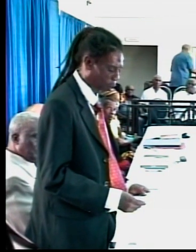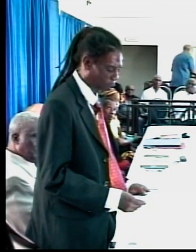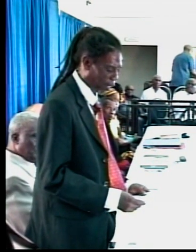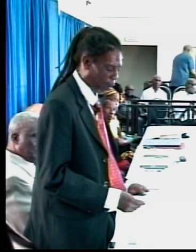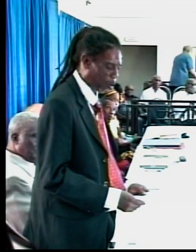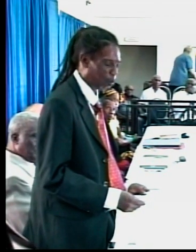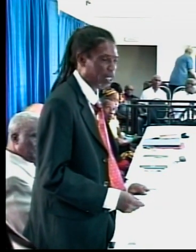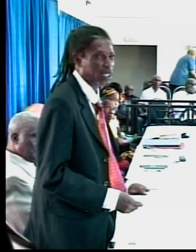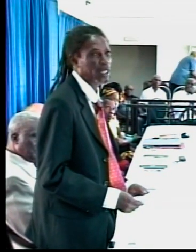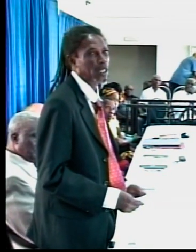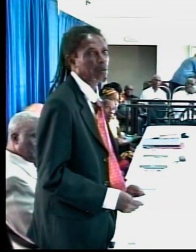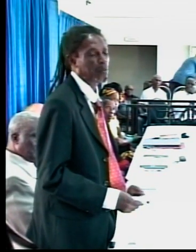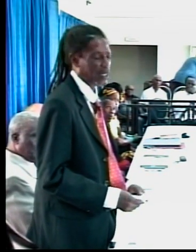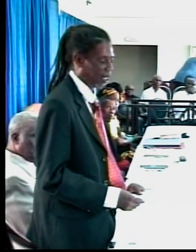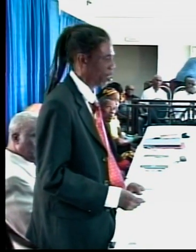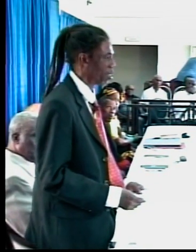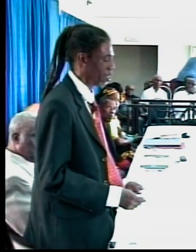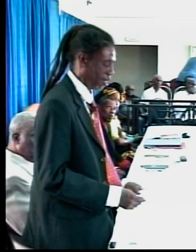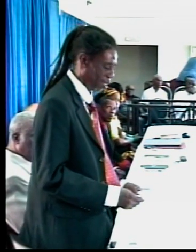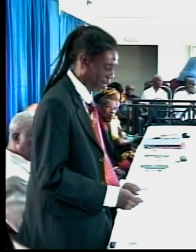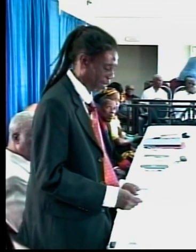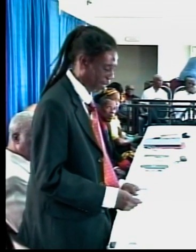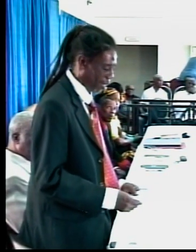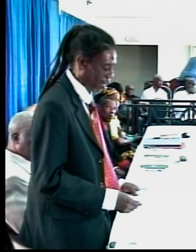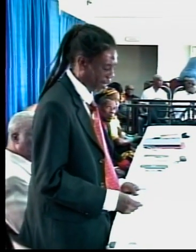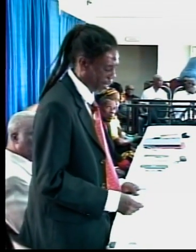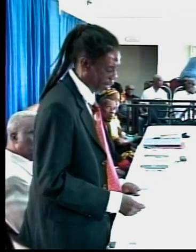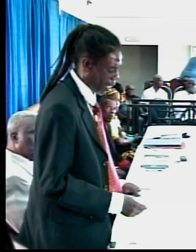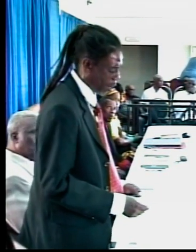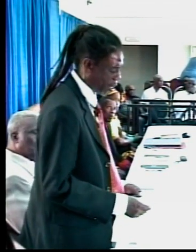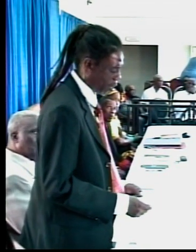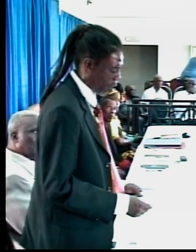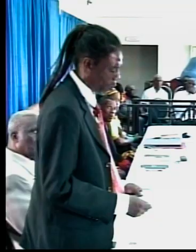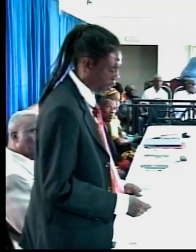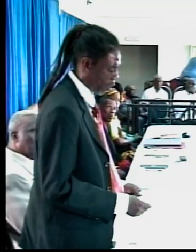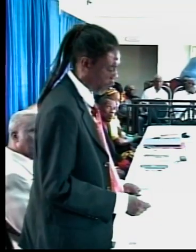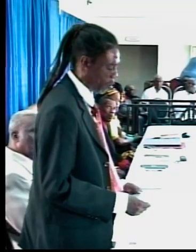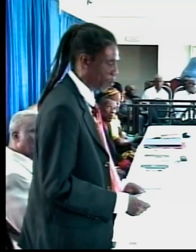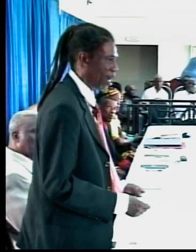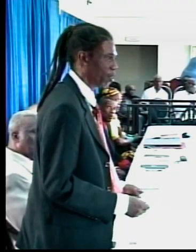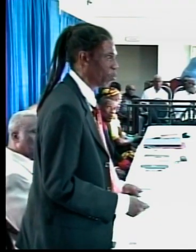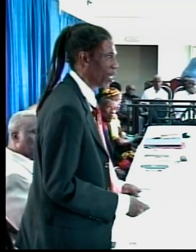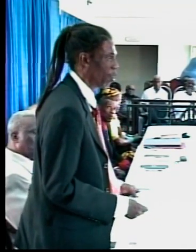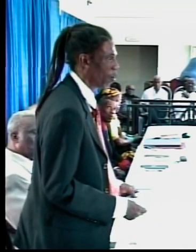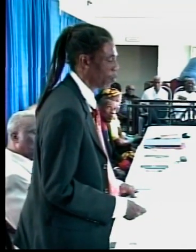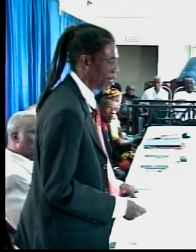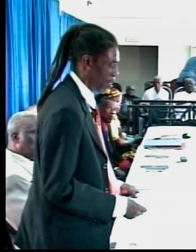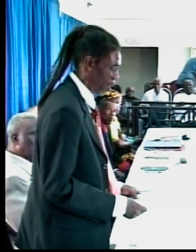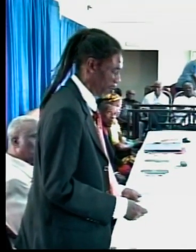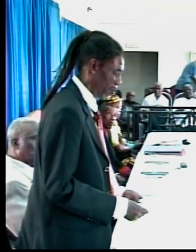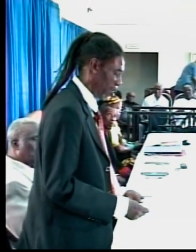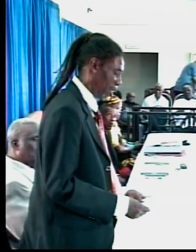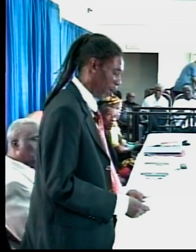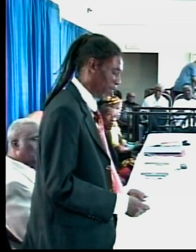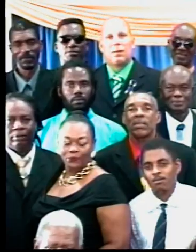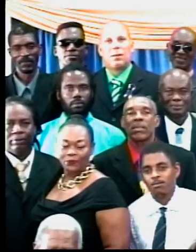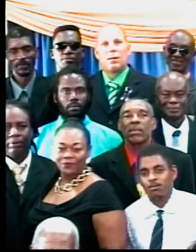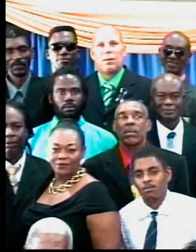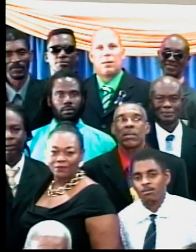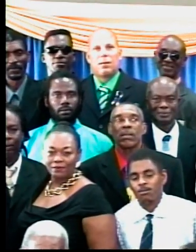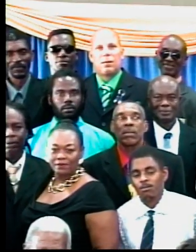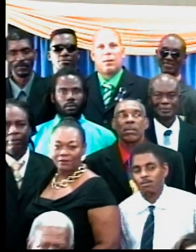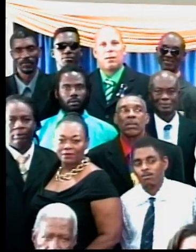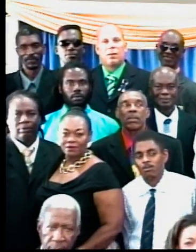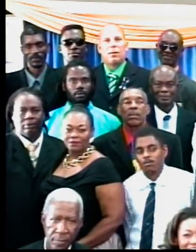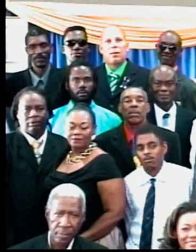Lovell, retired educator Patricia Corbin, and community activist Esther Blue. Now, already messages of congratulations have been pouring in